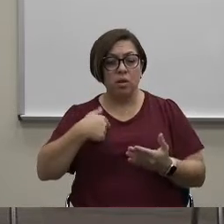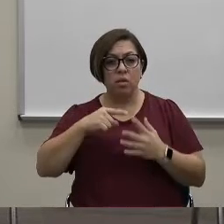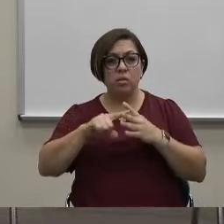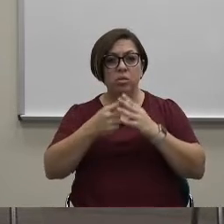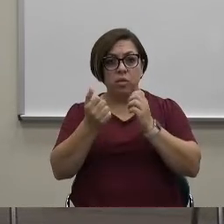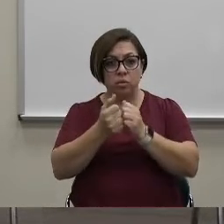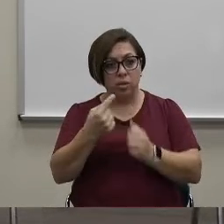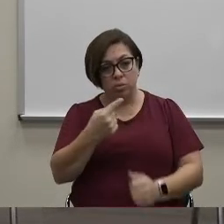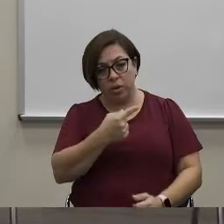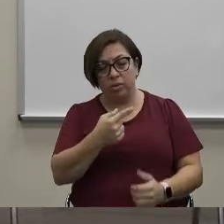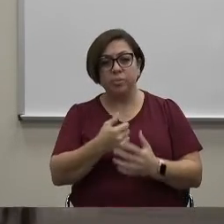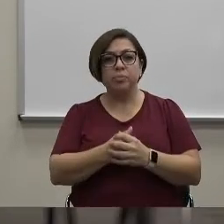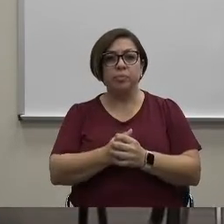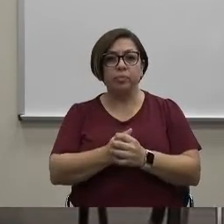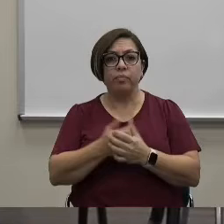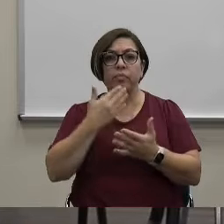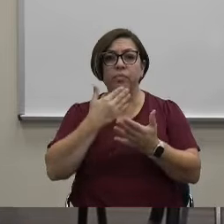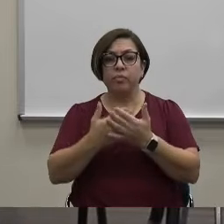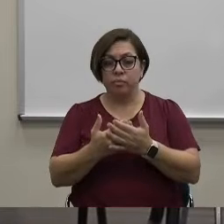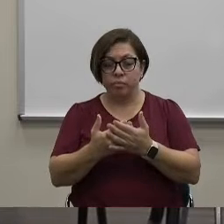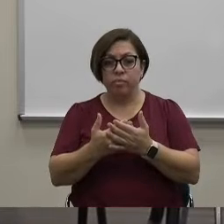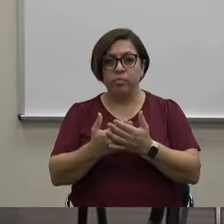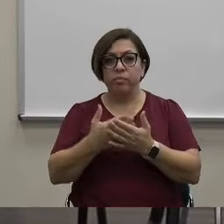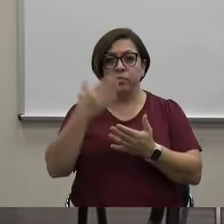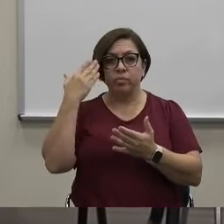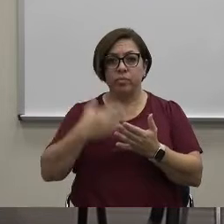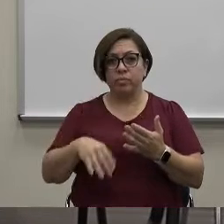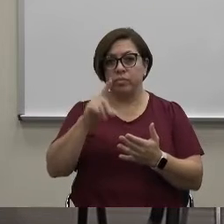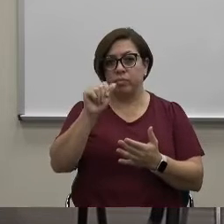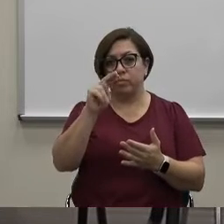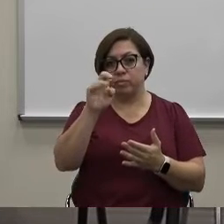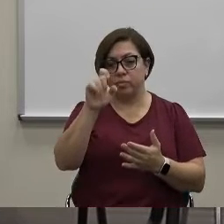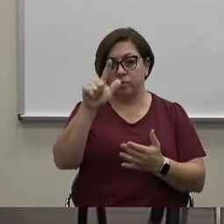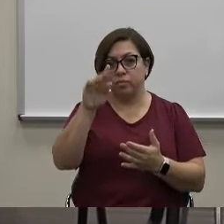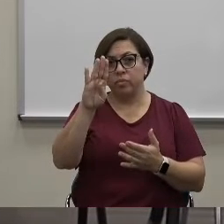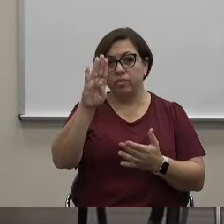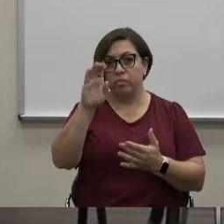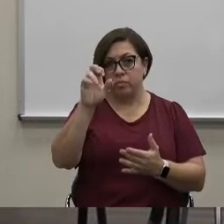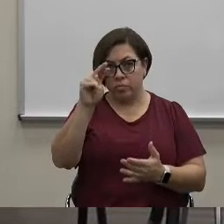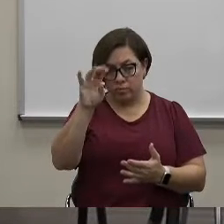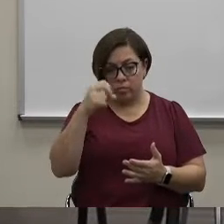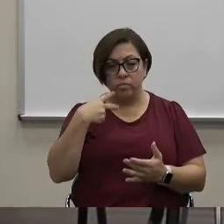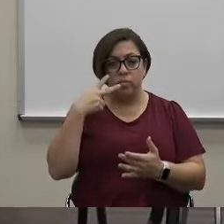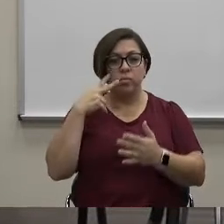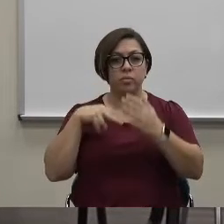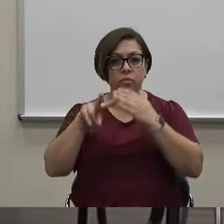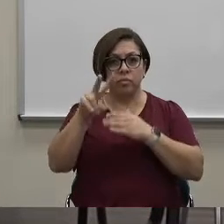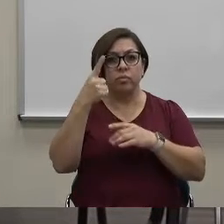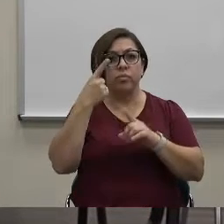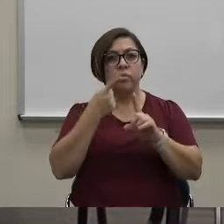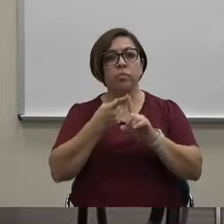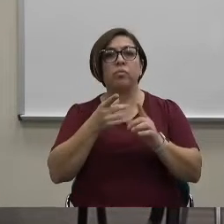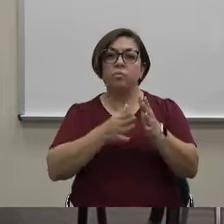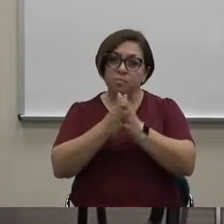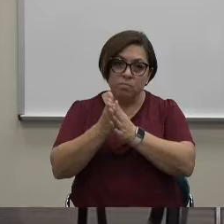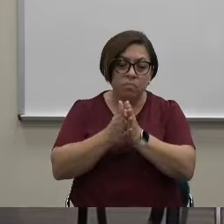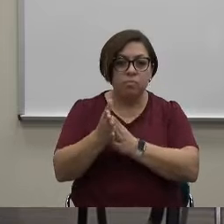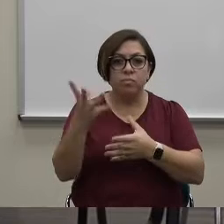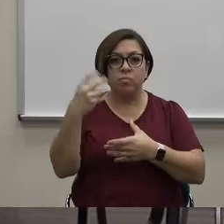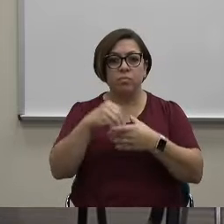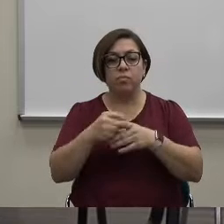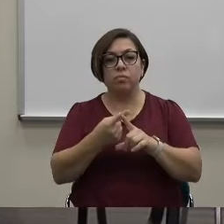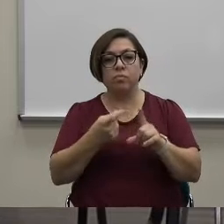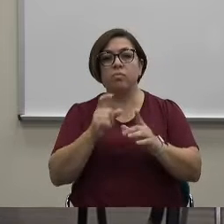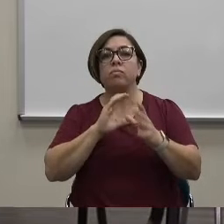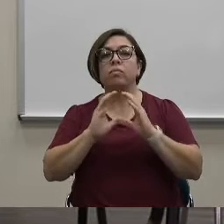right. Thank you, Co-Chairman. My name is Daniel Bueno, and I'm looking forward to hopefully incentivizing engagement from the